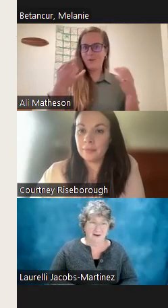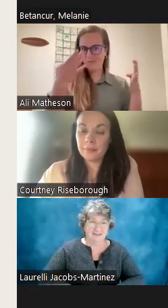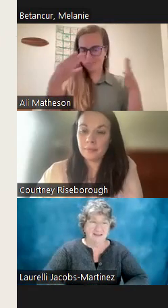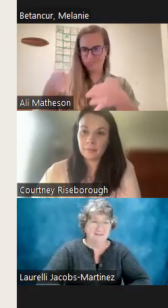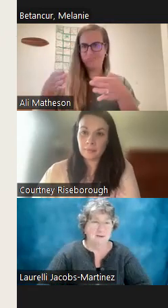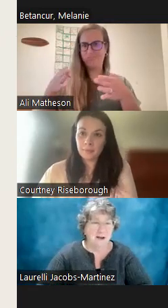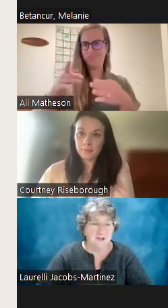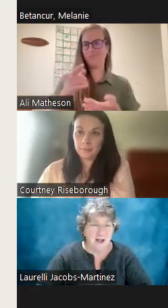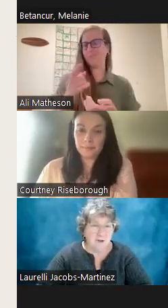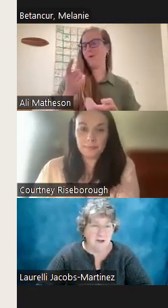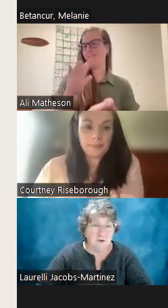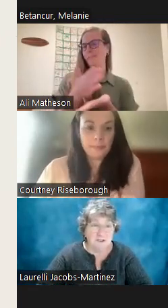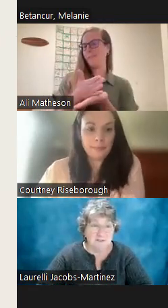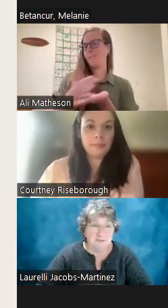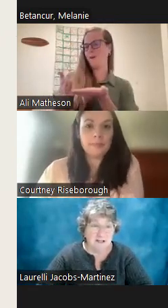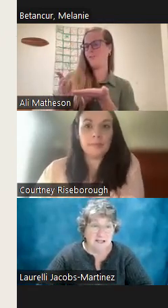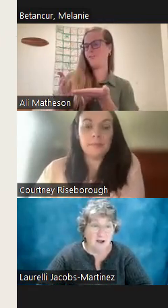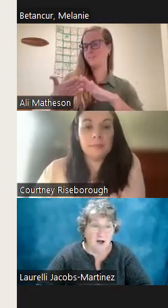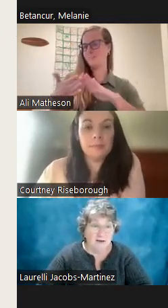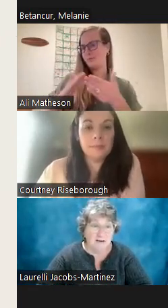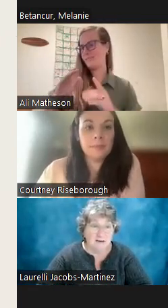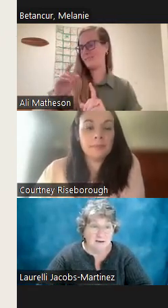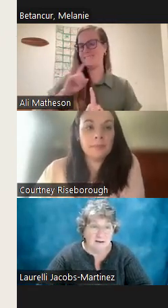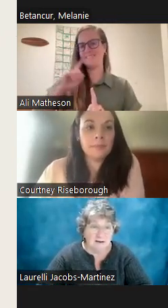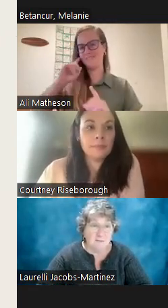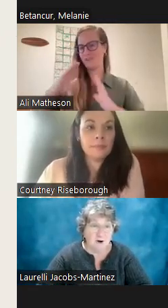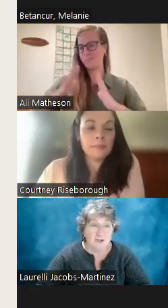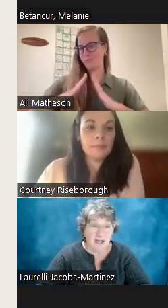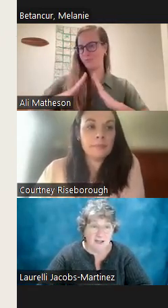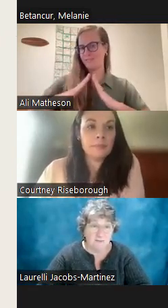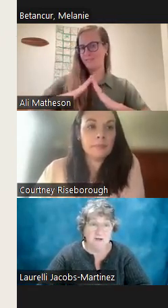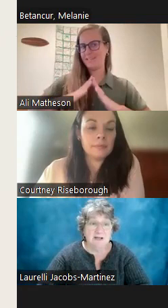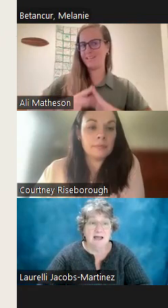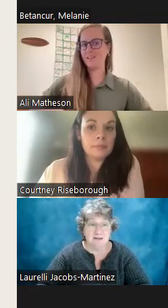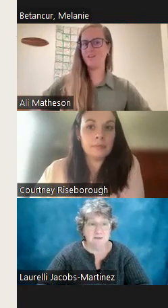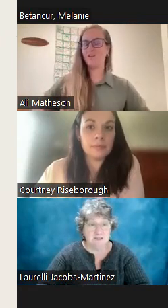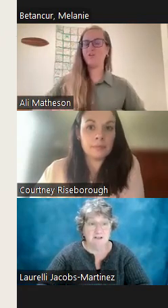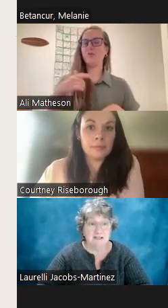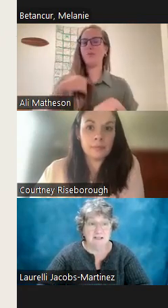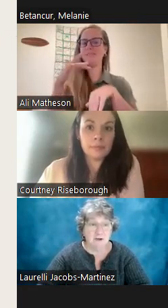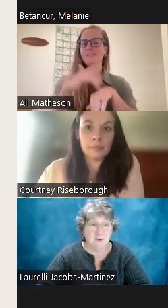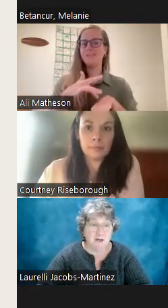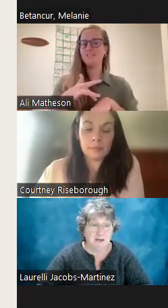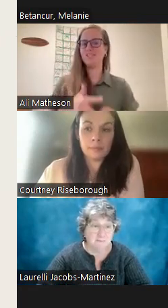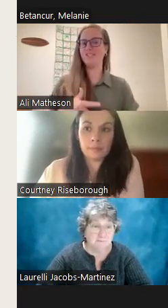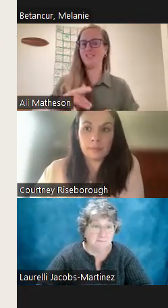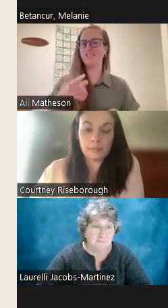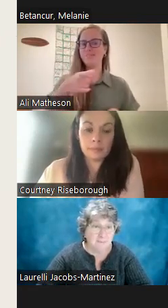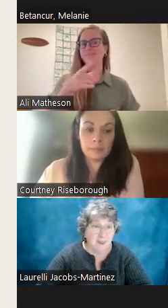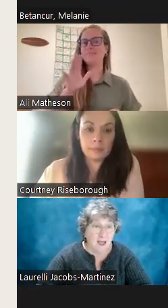All right, thank you very much. Now I'm going to focus specifically on marginalized community and specifically the deaf